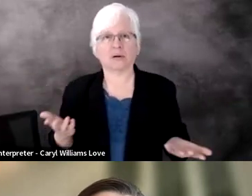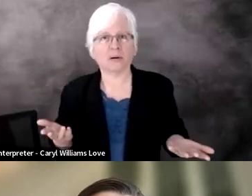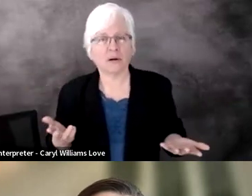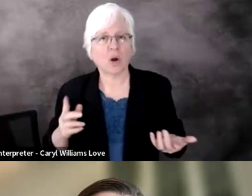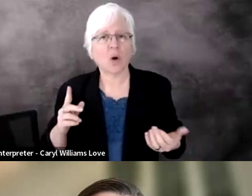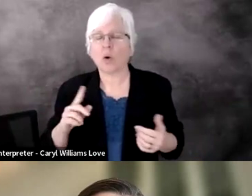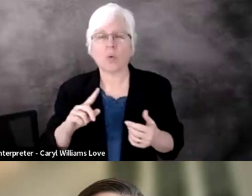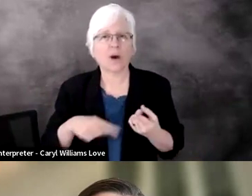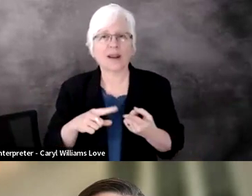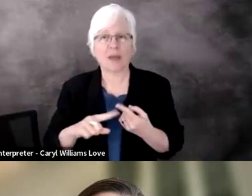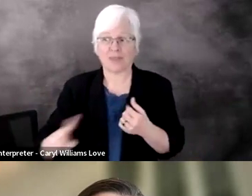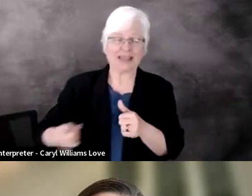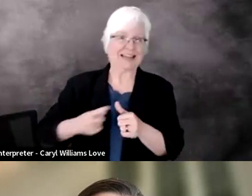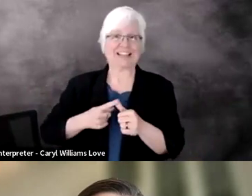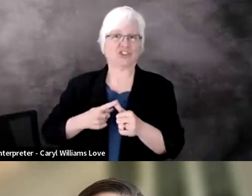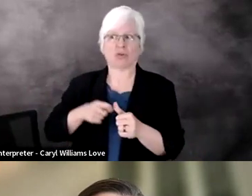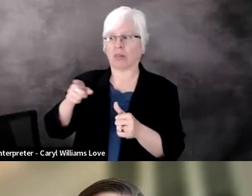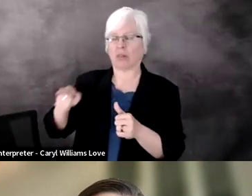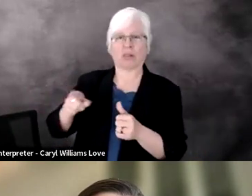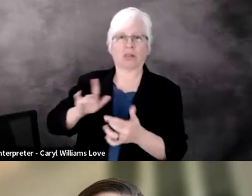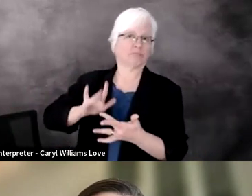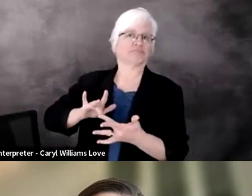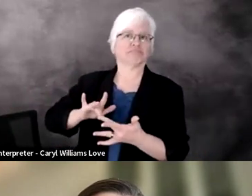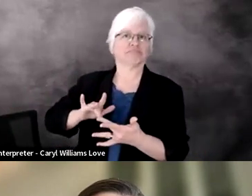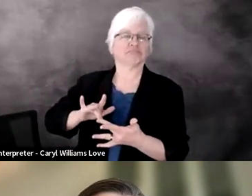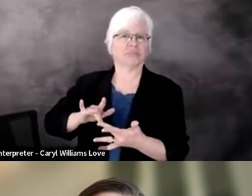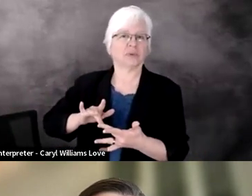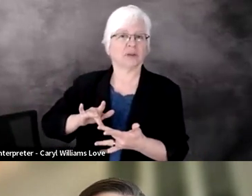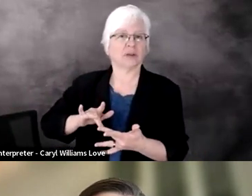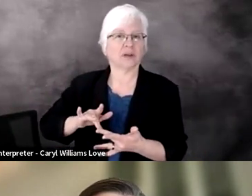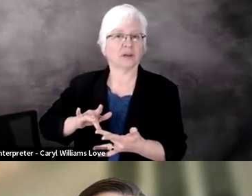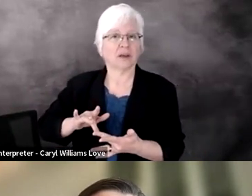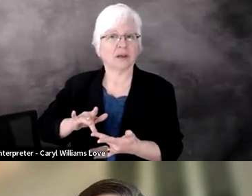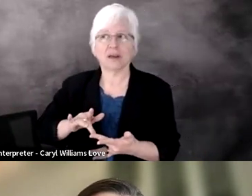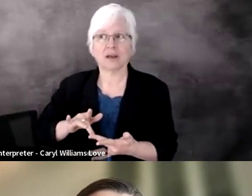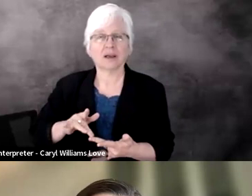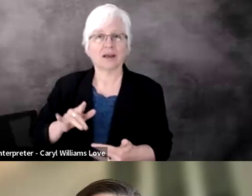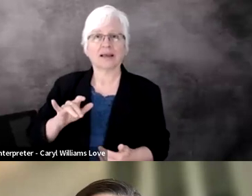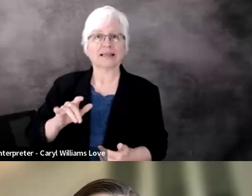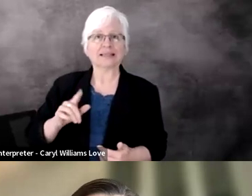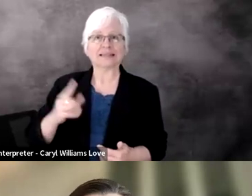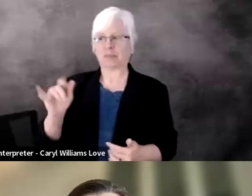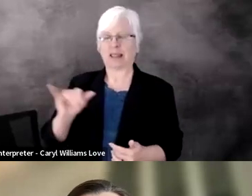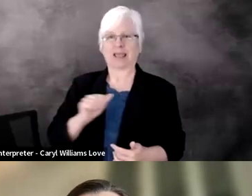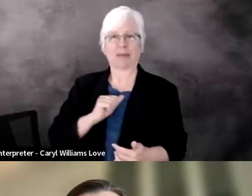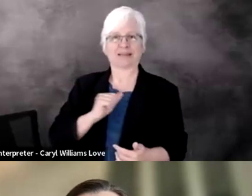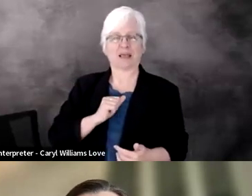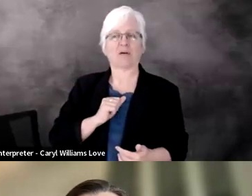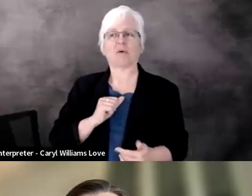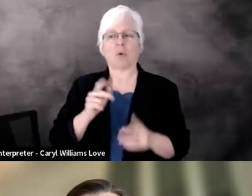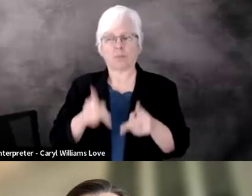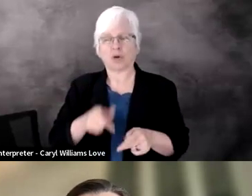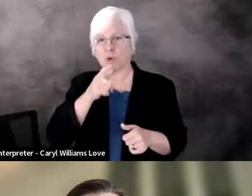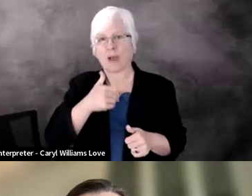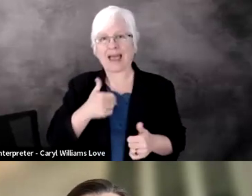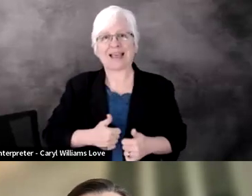this population that's described today, you don't have a better person than somebody like myself or lived experience to walk into